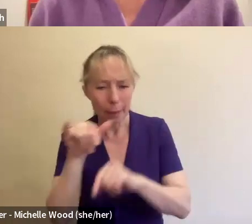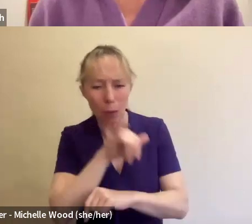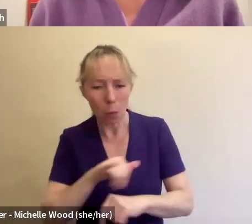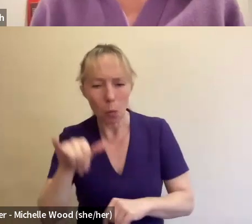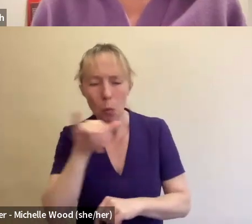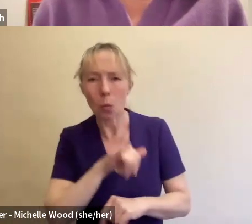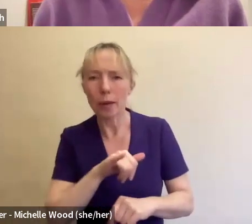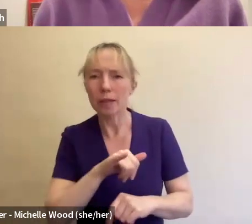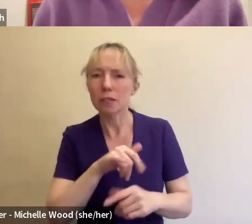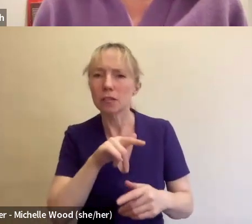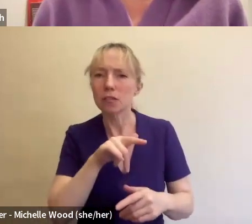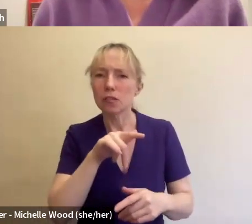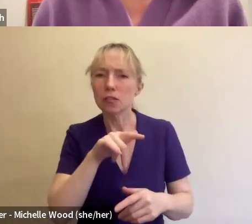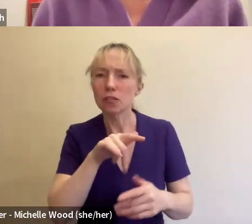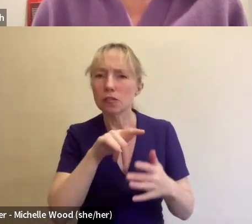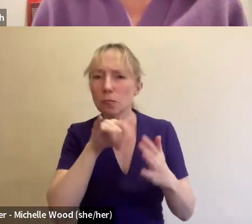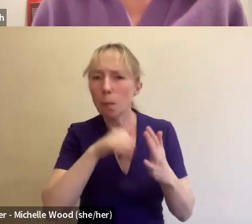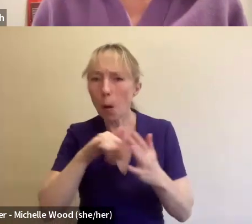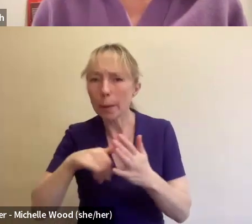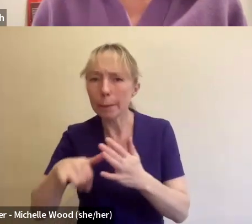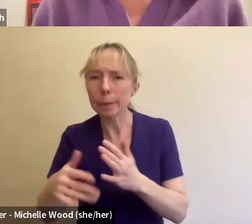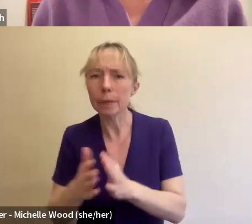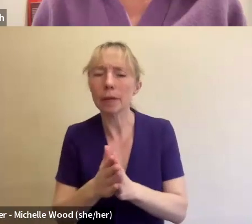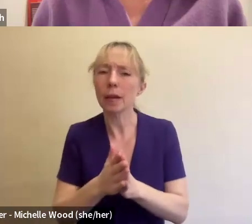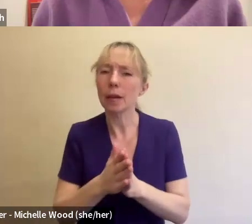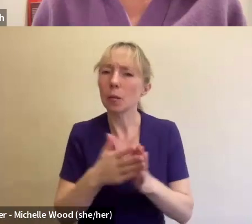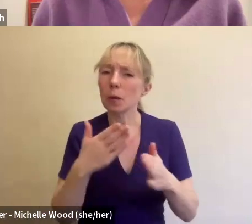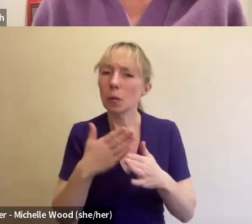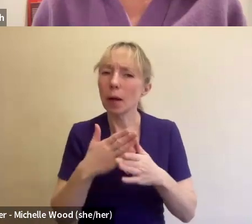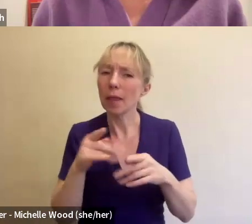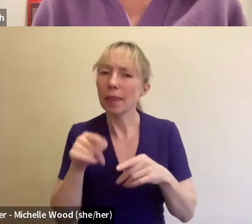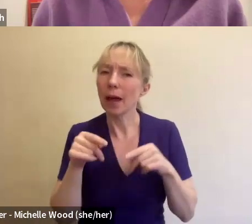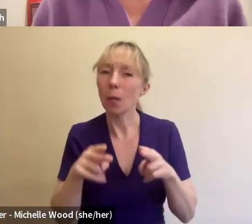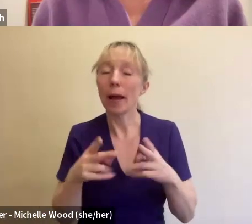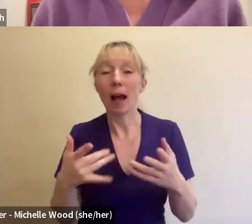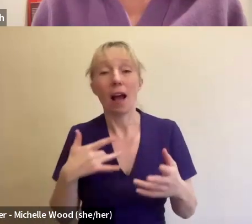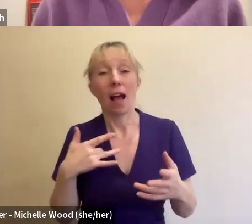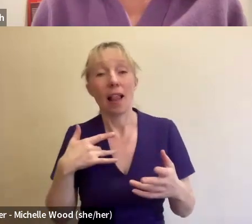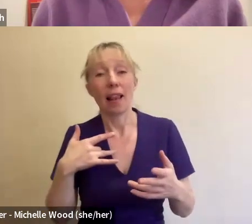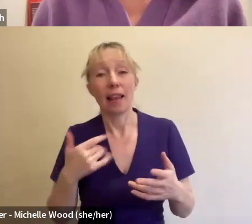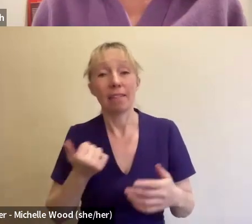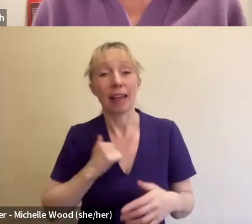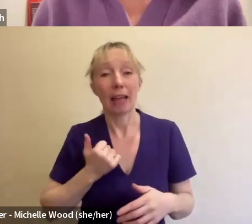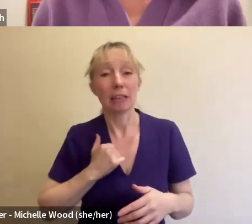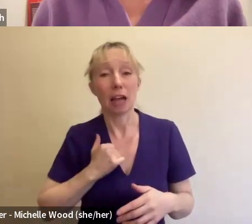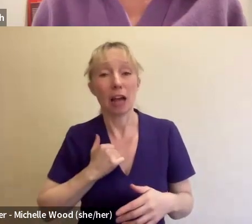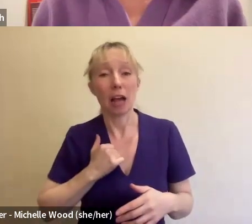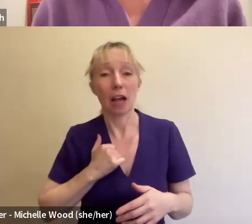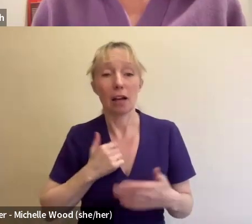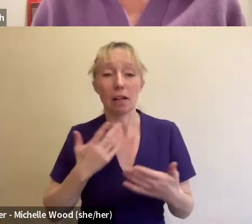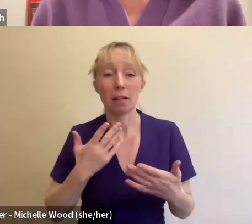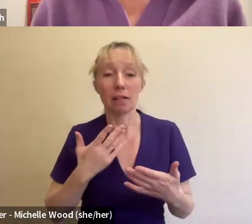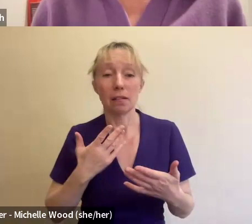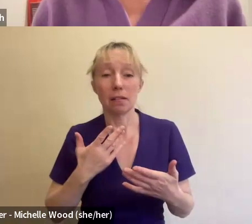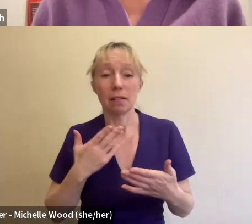right? And then we work together that way. And I live in Canada and I work with poets in India,